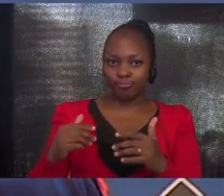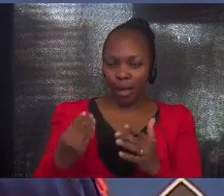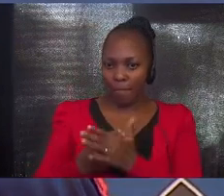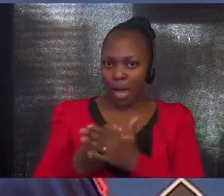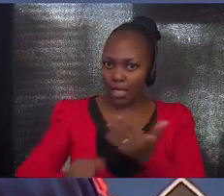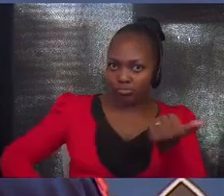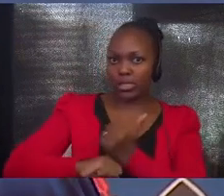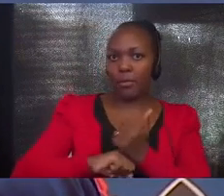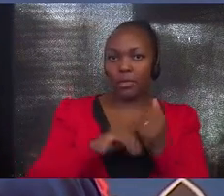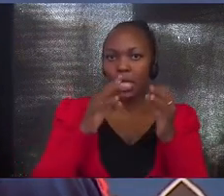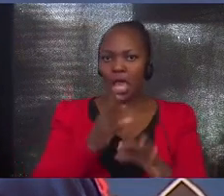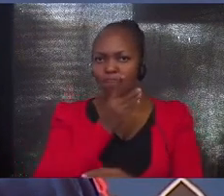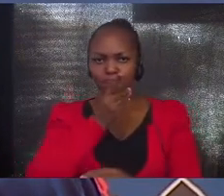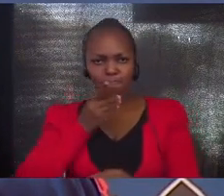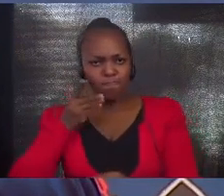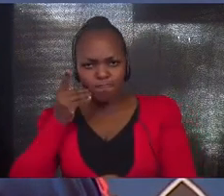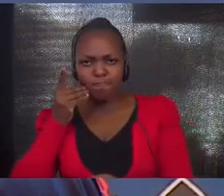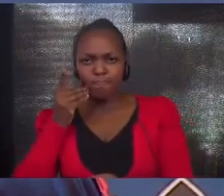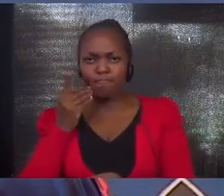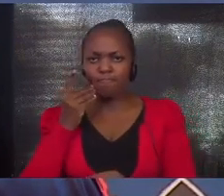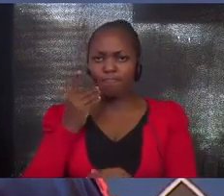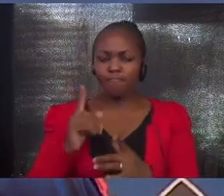architecture must be responsive, because